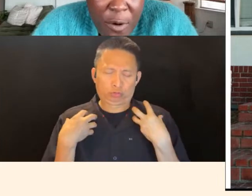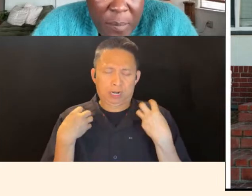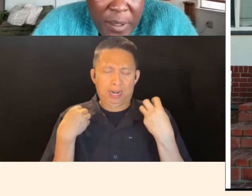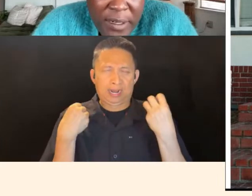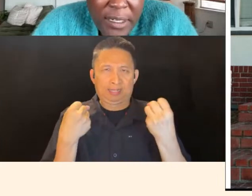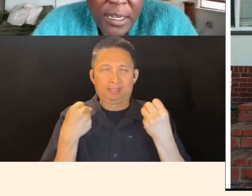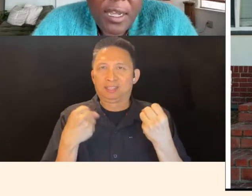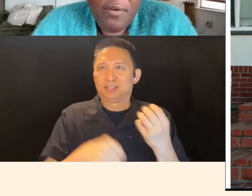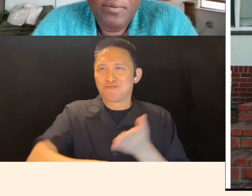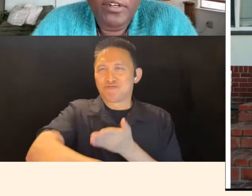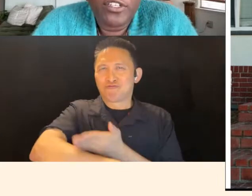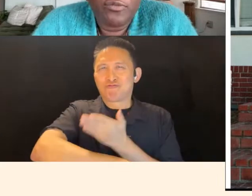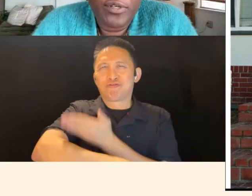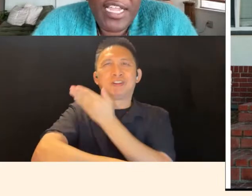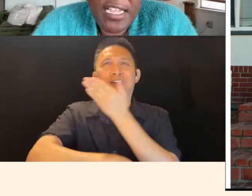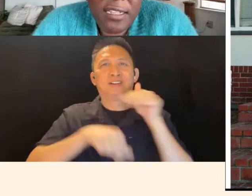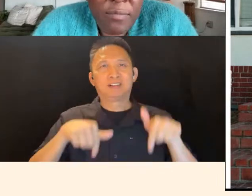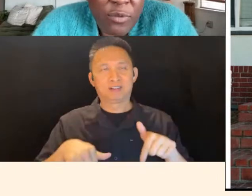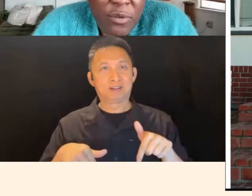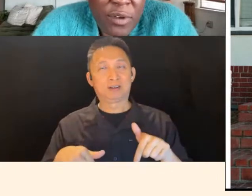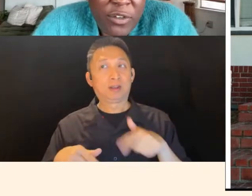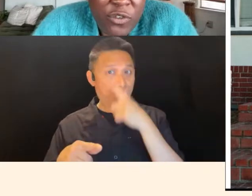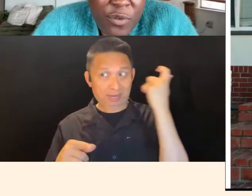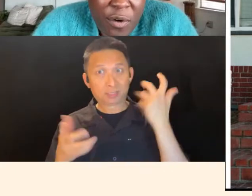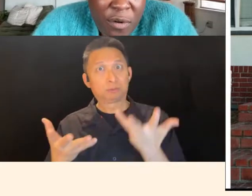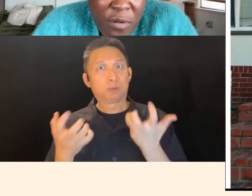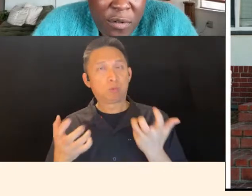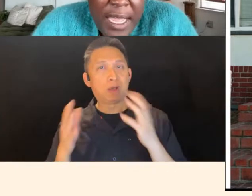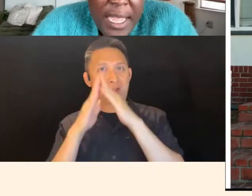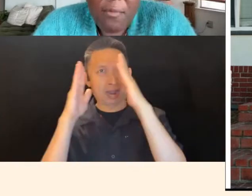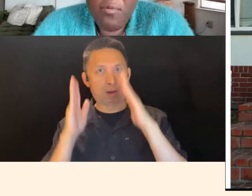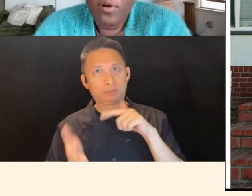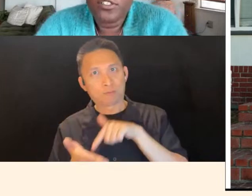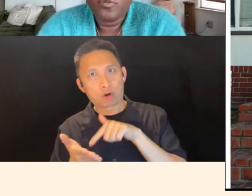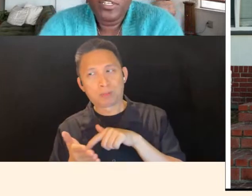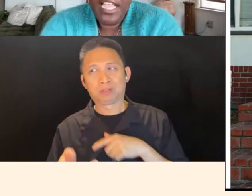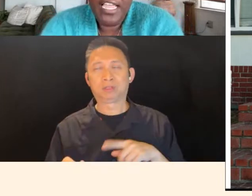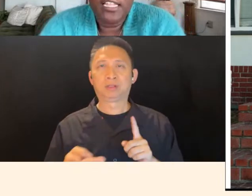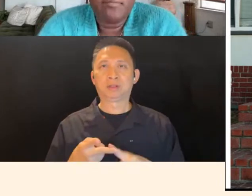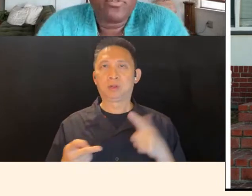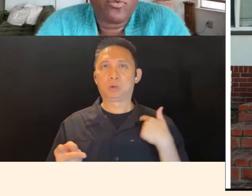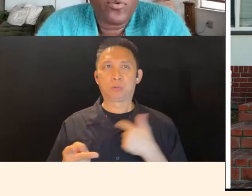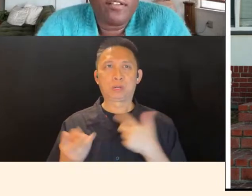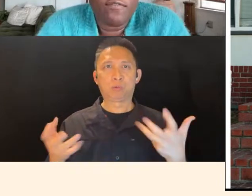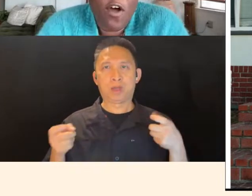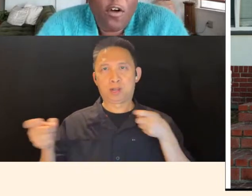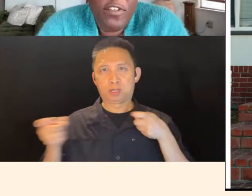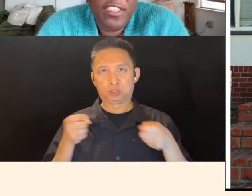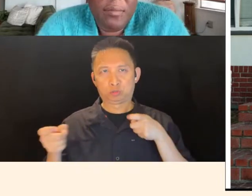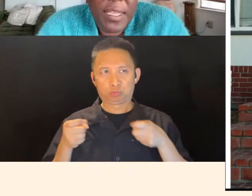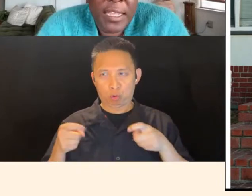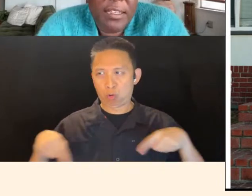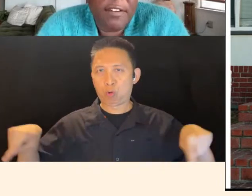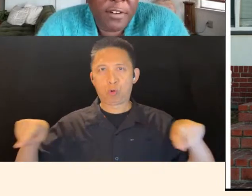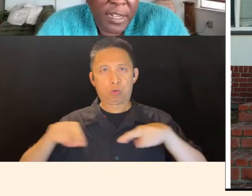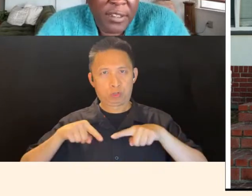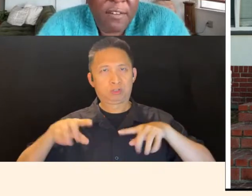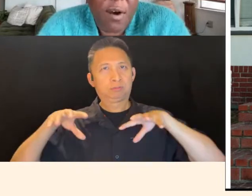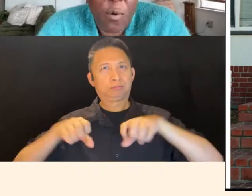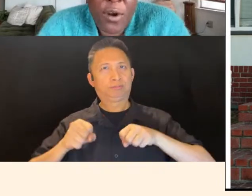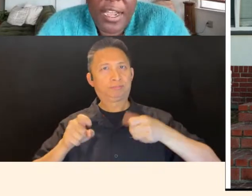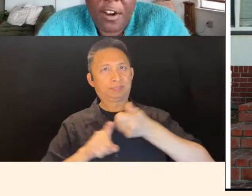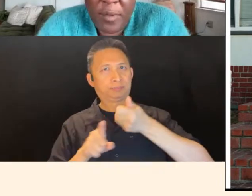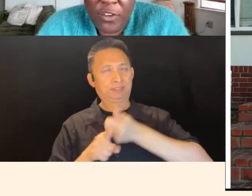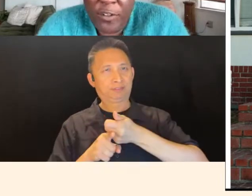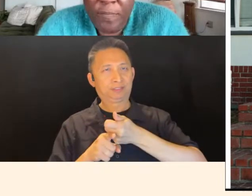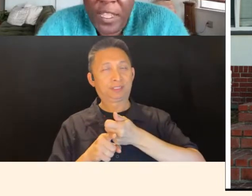through affordability. We want to retain them through control. And we want to retain them through involving them in governance of